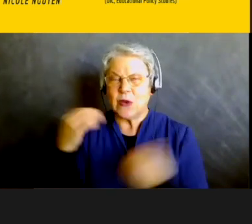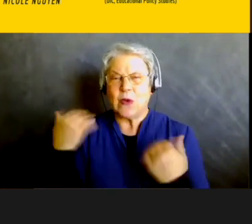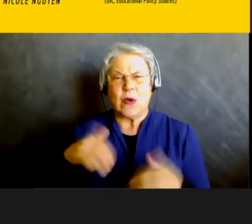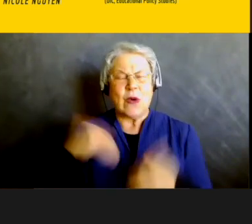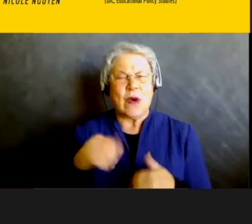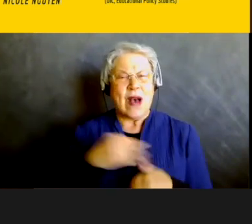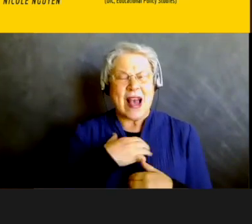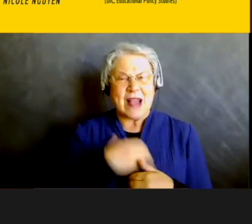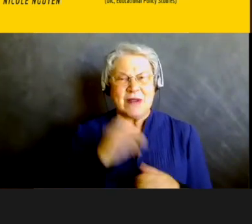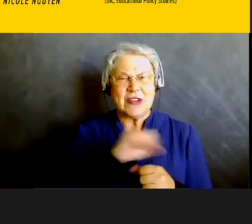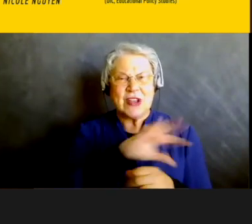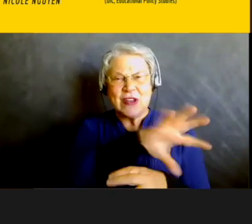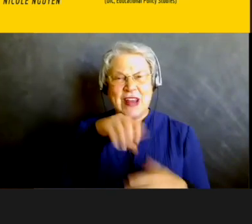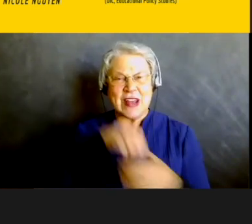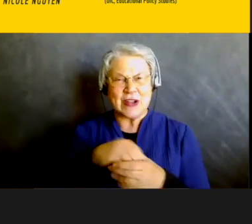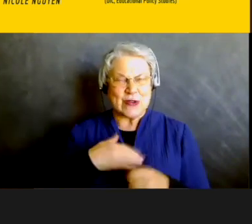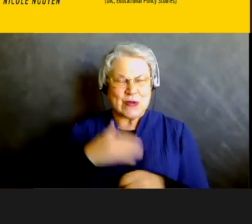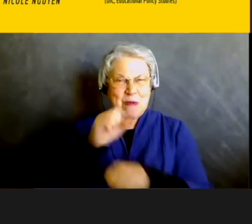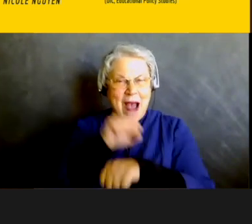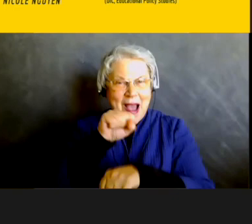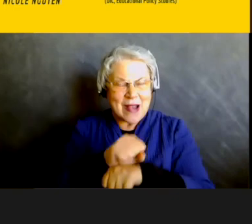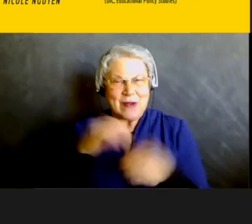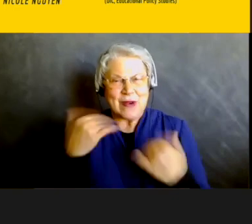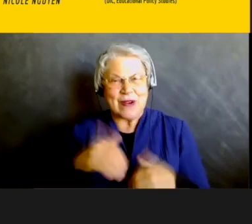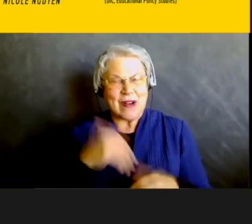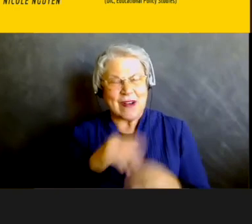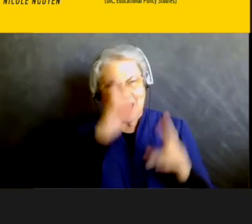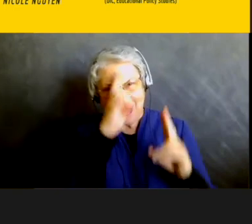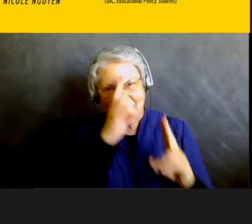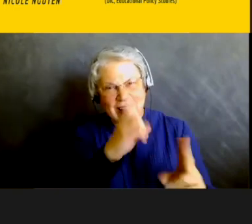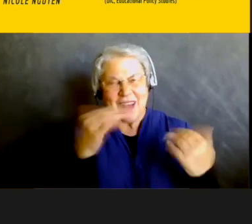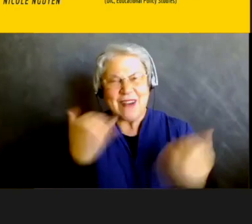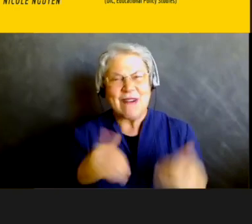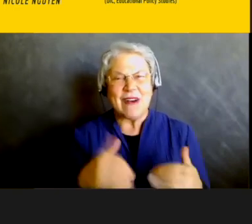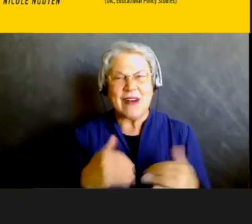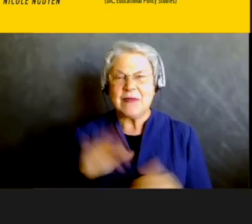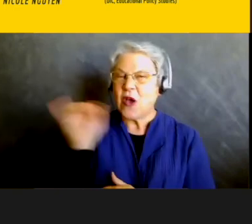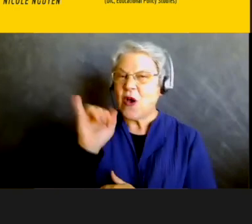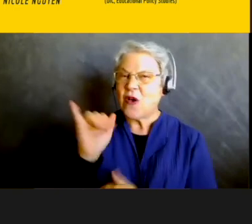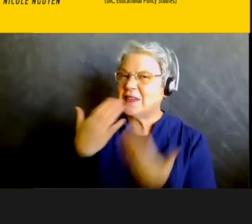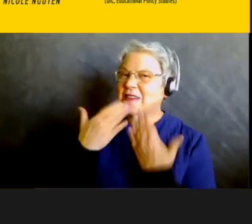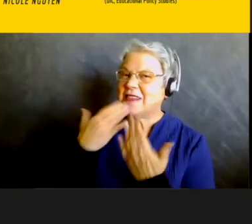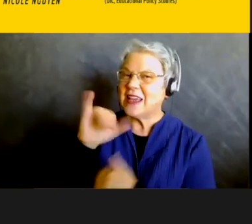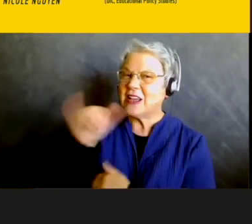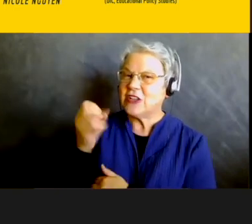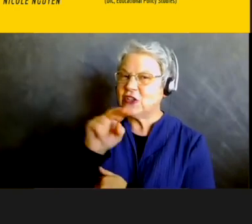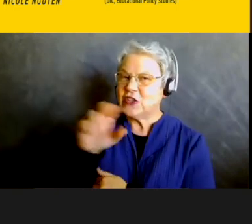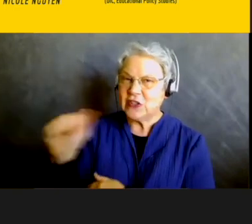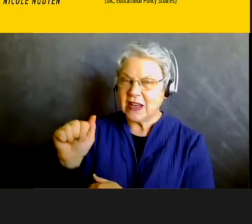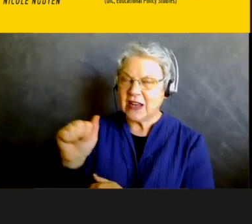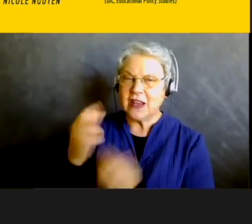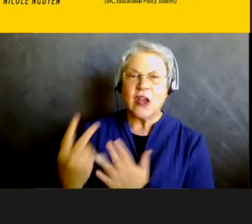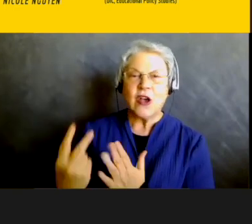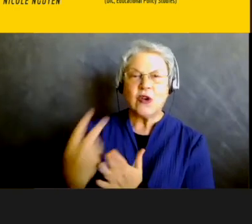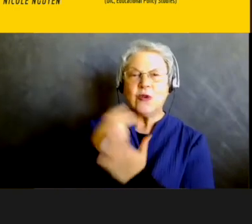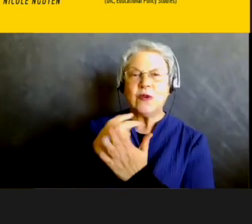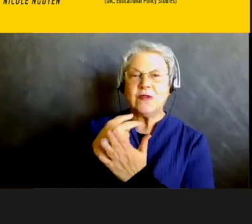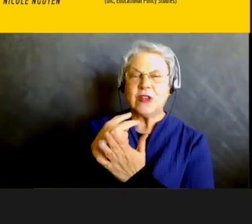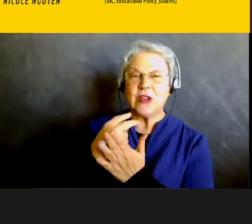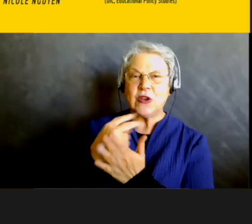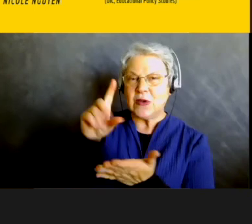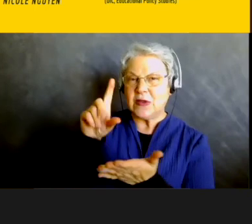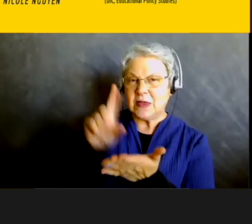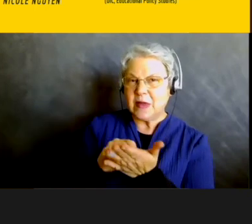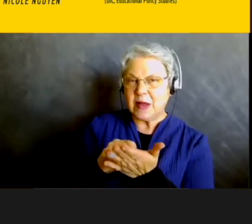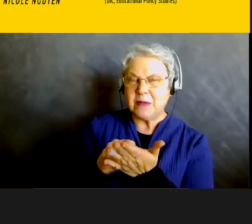of its arguments into my own work. And I also want to give a special shout out to Jenna, who reviewed the manuscript for the Bans, Walls, Raids,